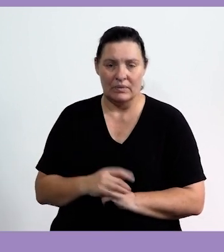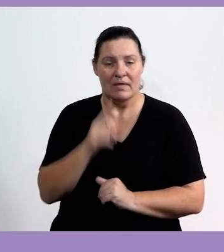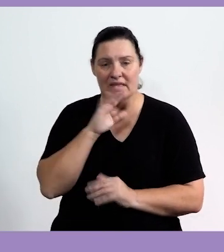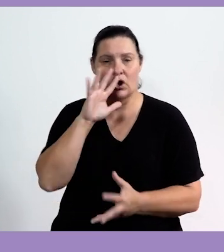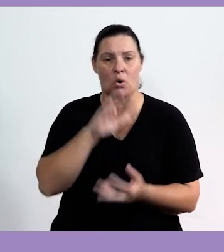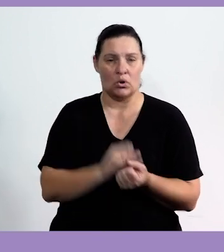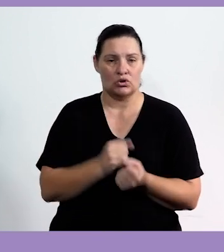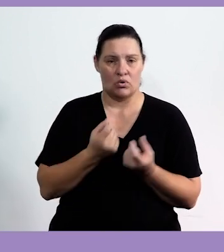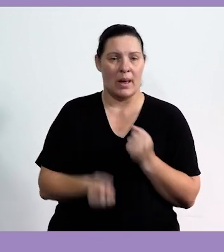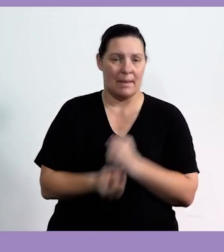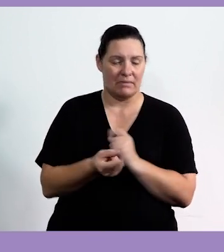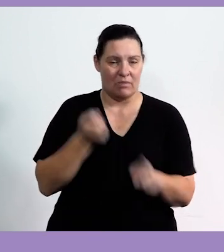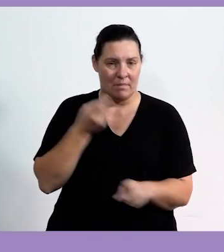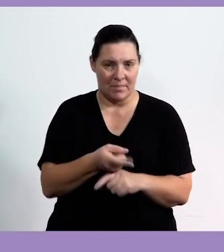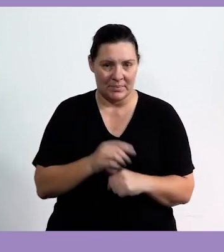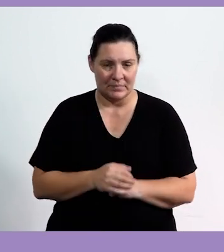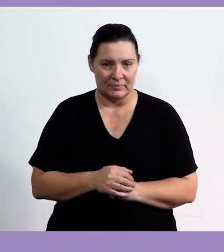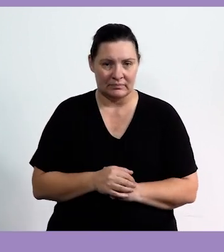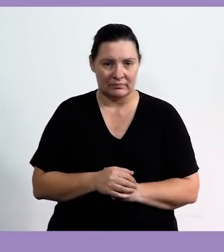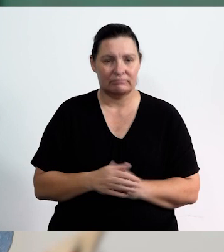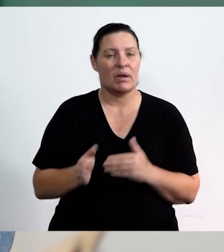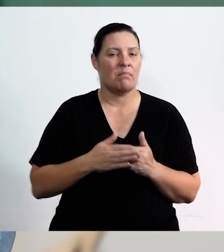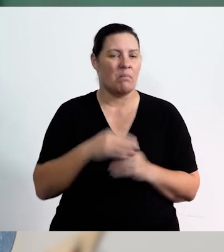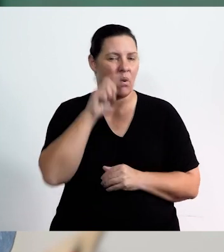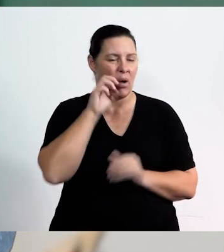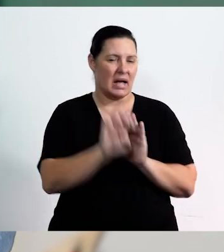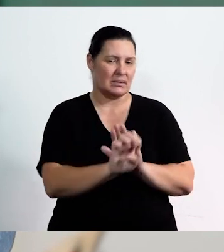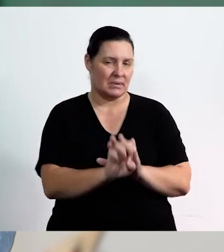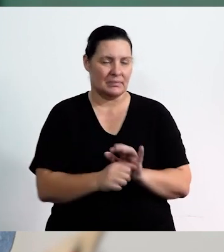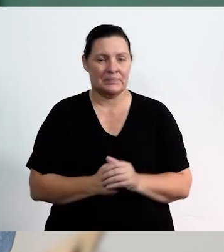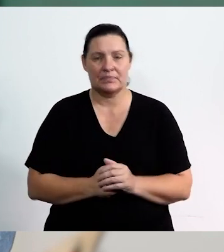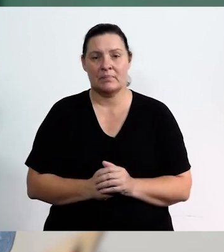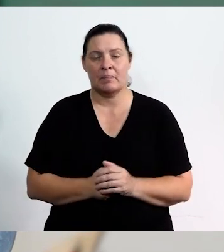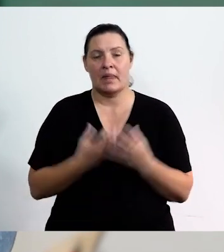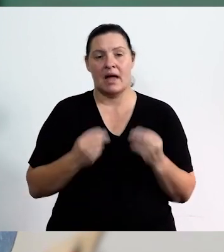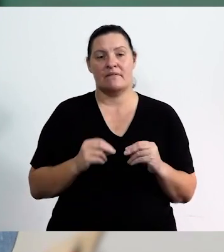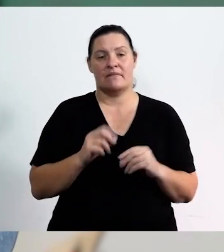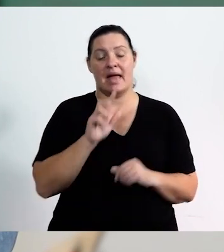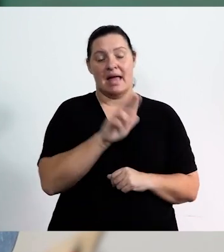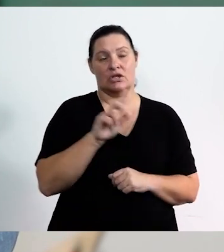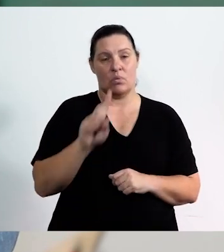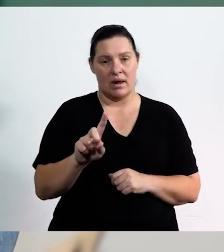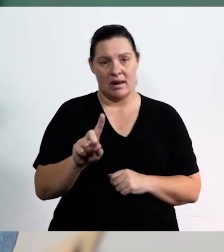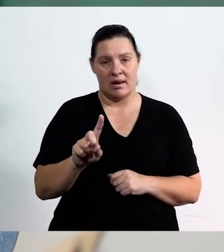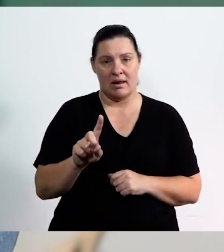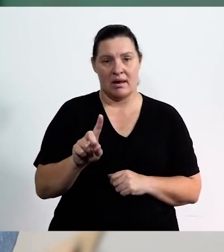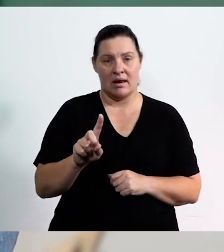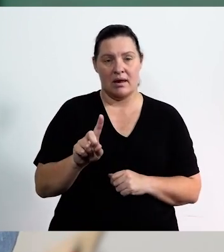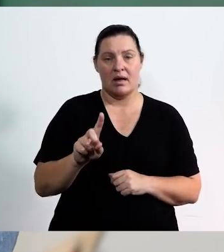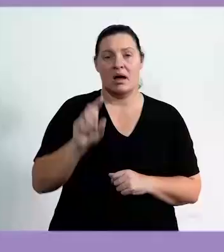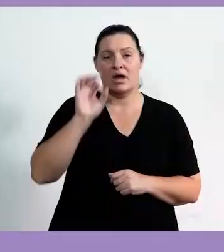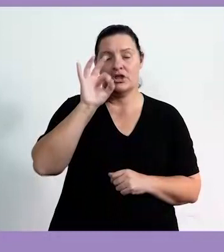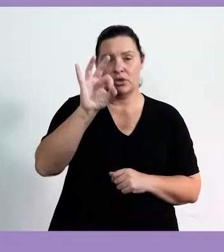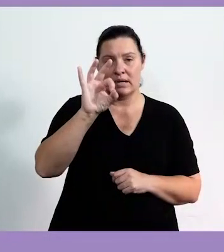0, and that is the conclusion that we can make from this. Let's look at more examples. We have 81 is